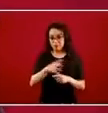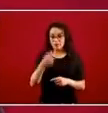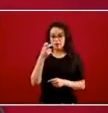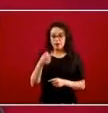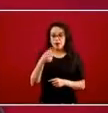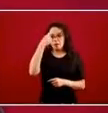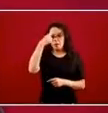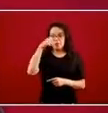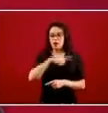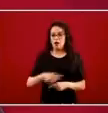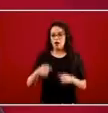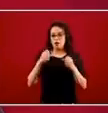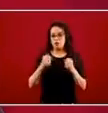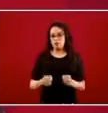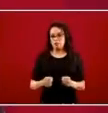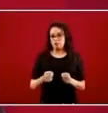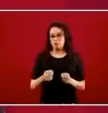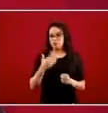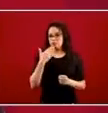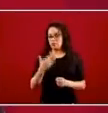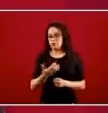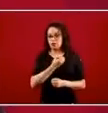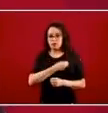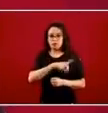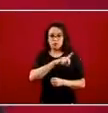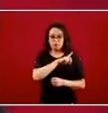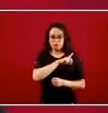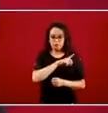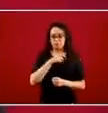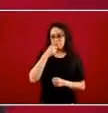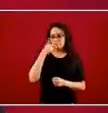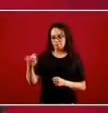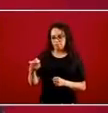these mitigation measures that we have established